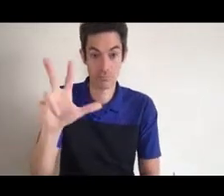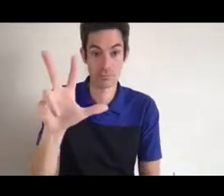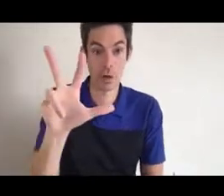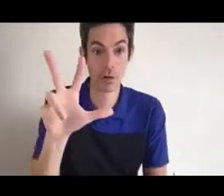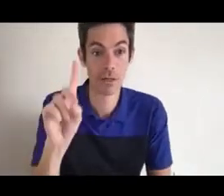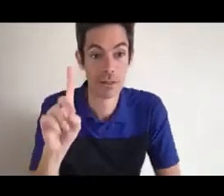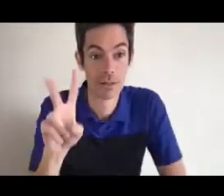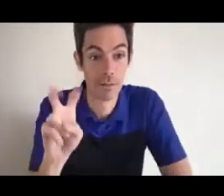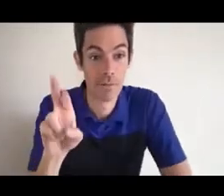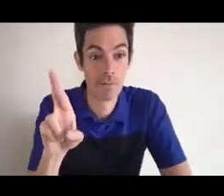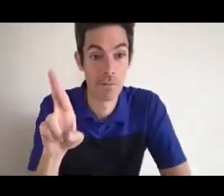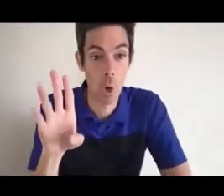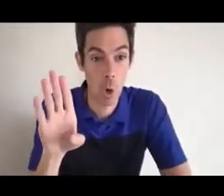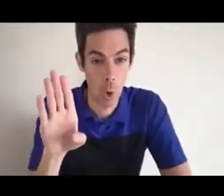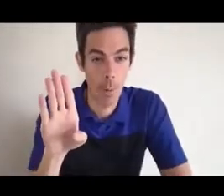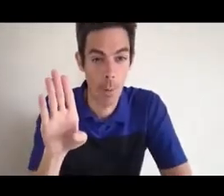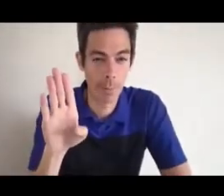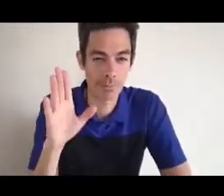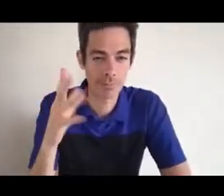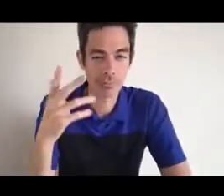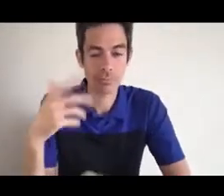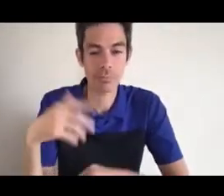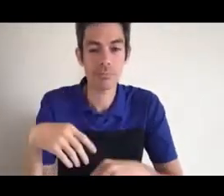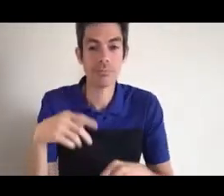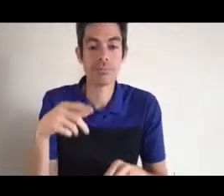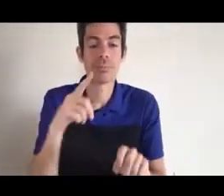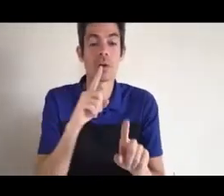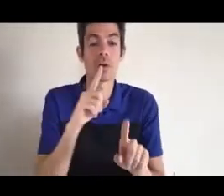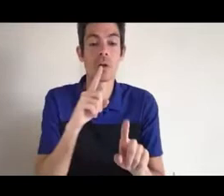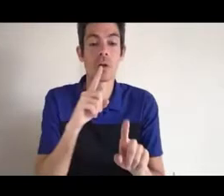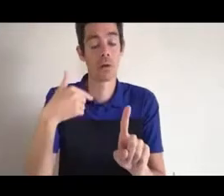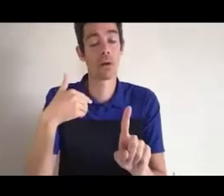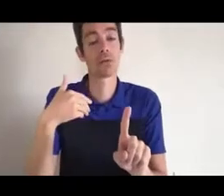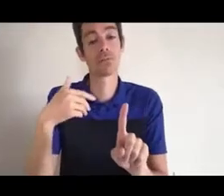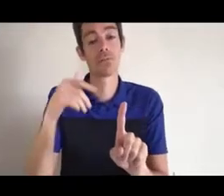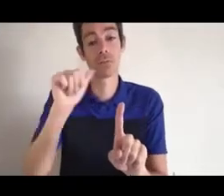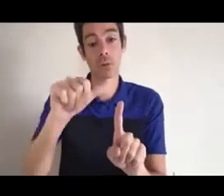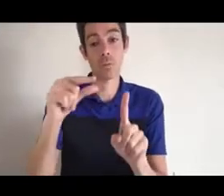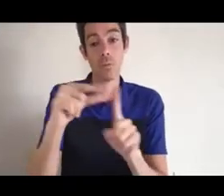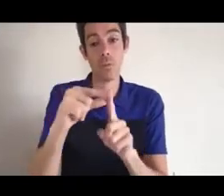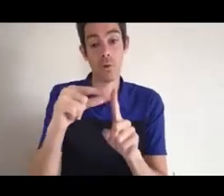So now we'll talk about 3D verbs.